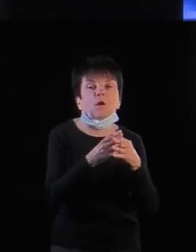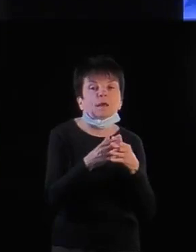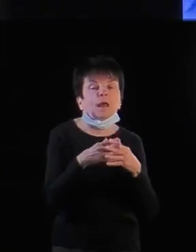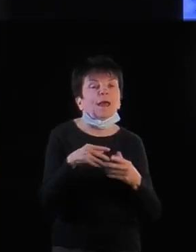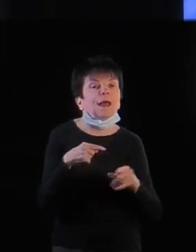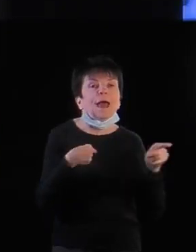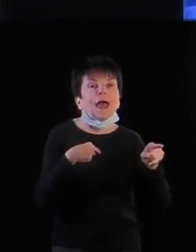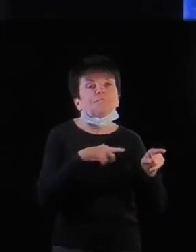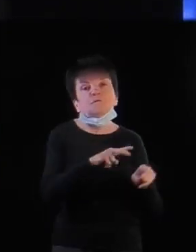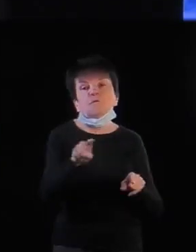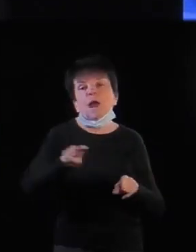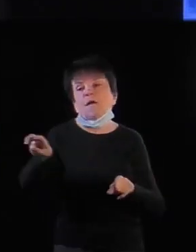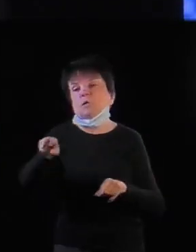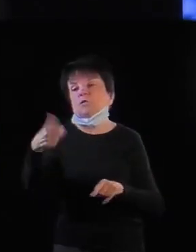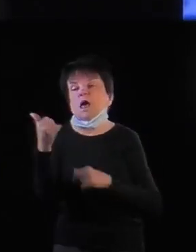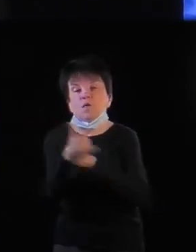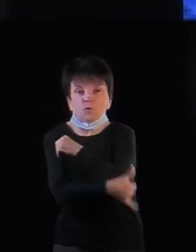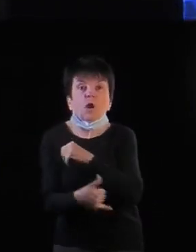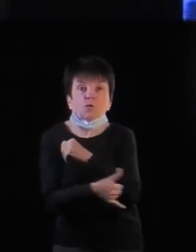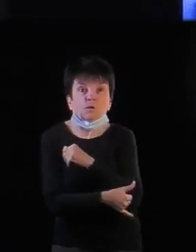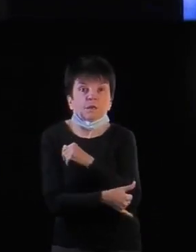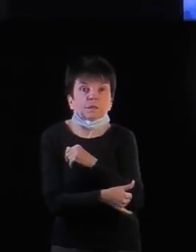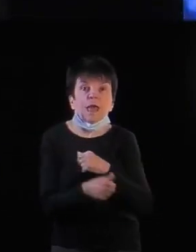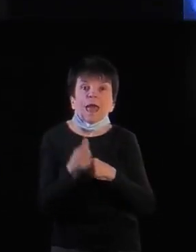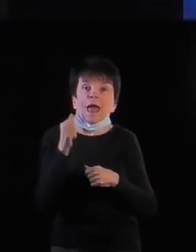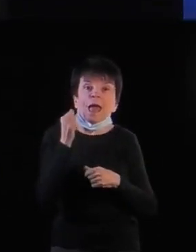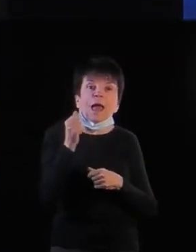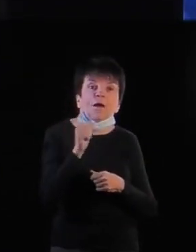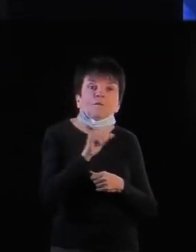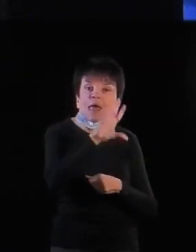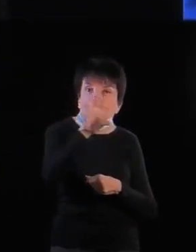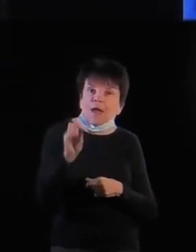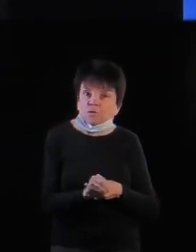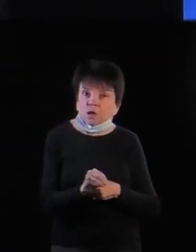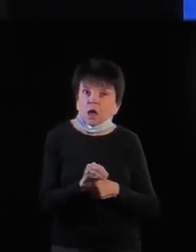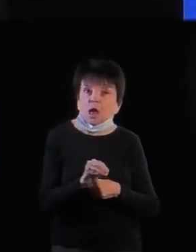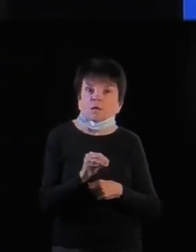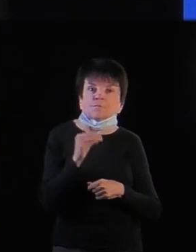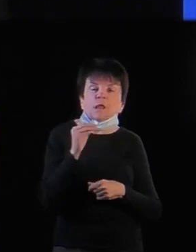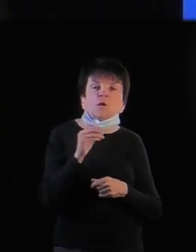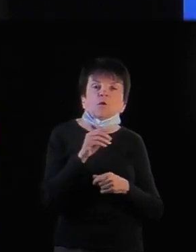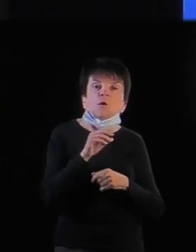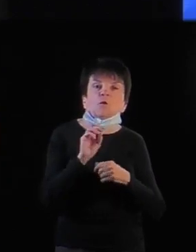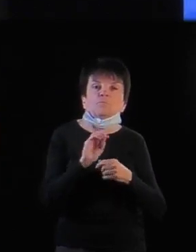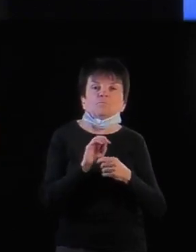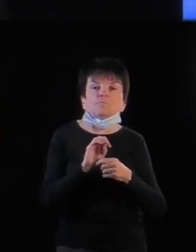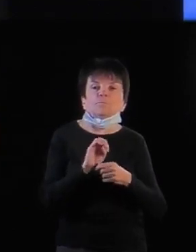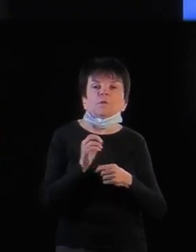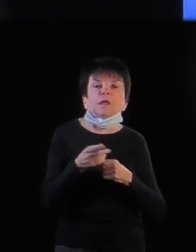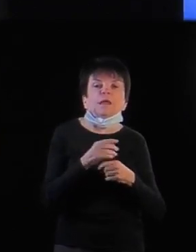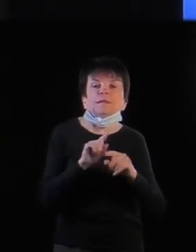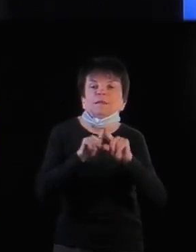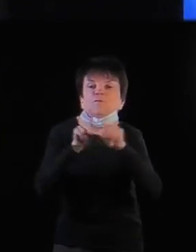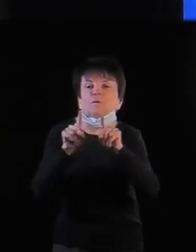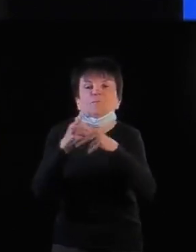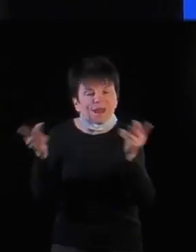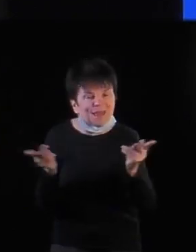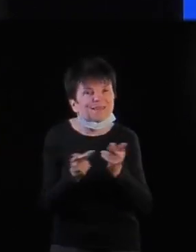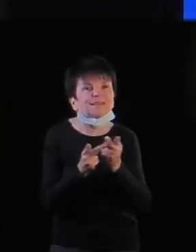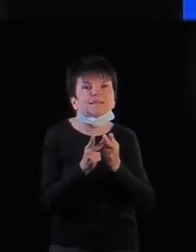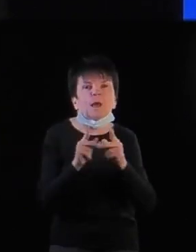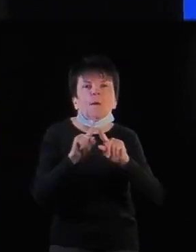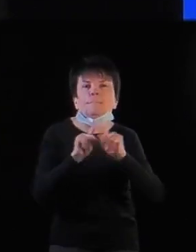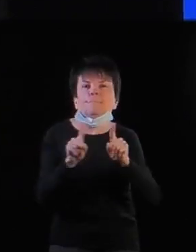to Africa and to Europe and to South America. And it's been a great thing to be a part of those things, but there's nothing quite